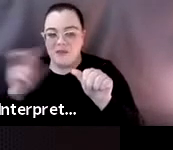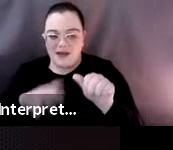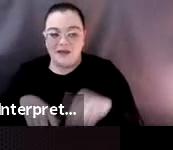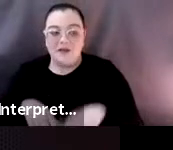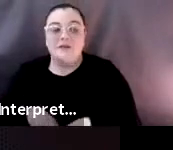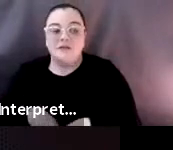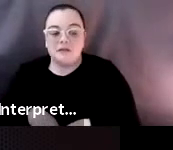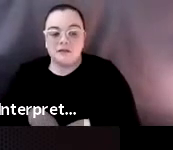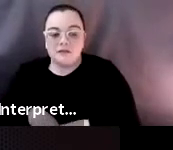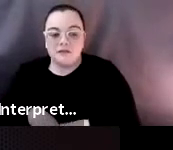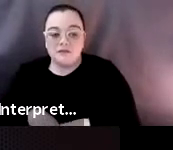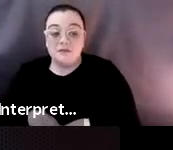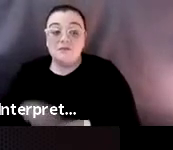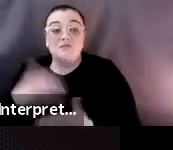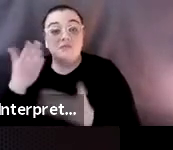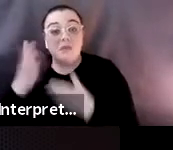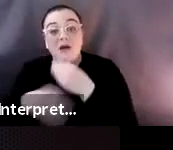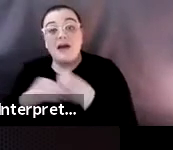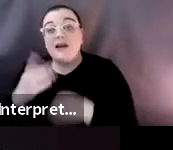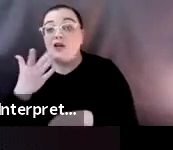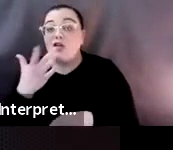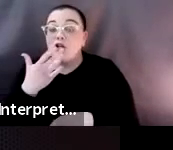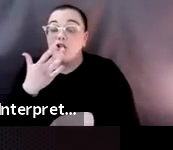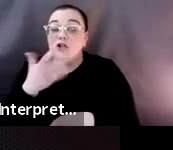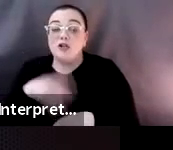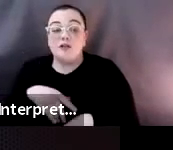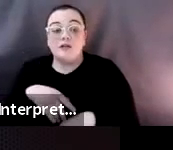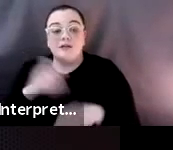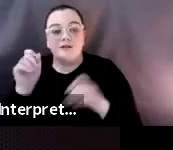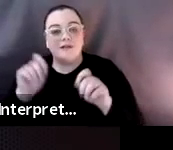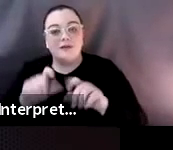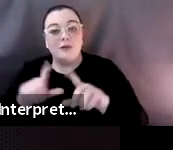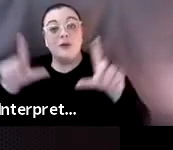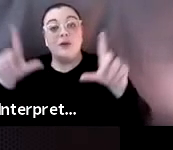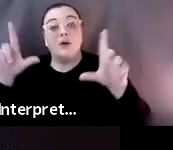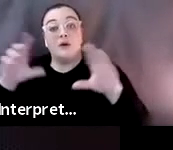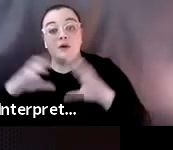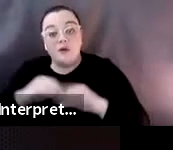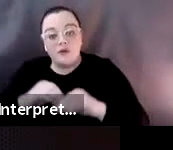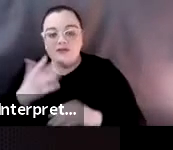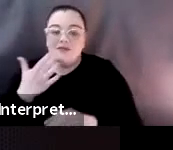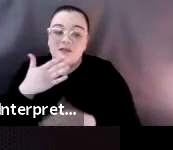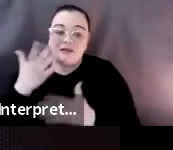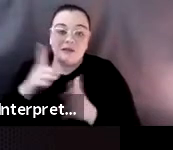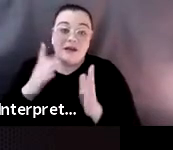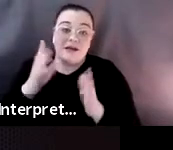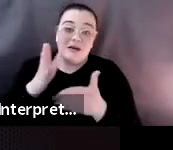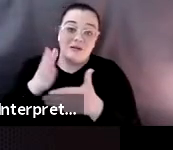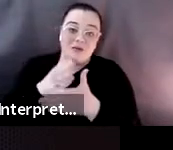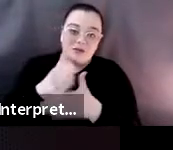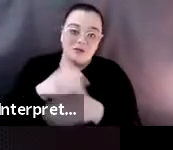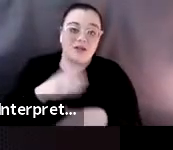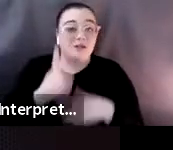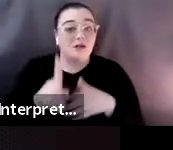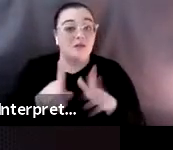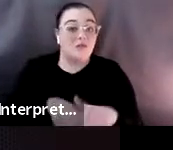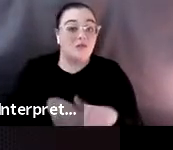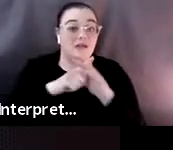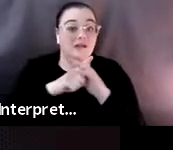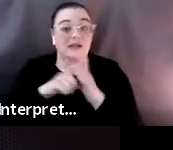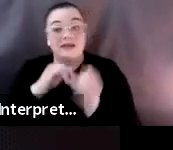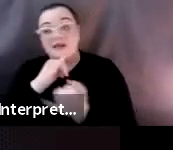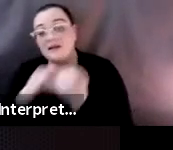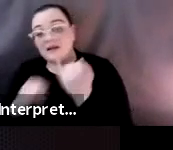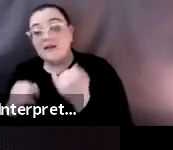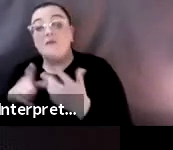you might want to add that fade to color transition between your audition clips, maybe at the beginning and the end as well. Add that awesome compressor audio